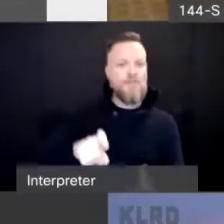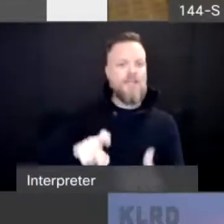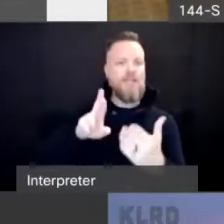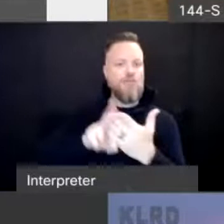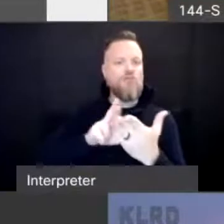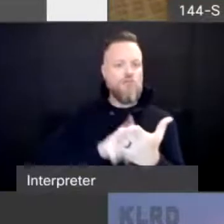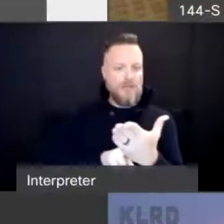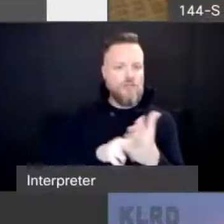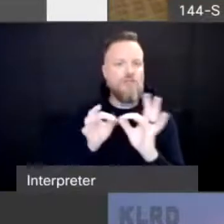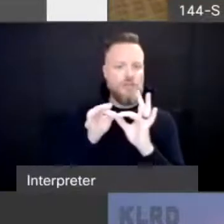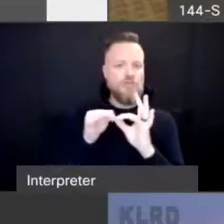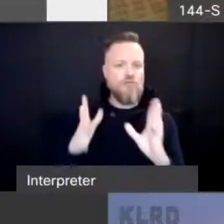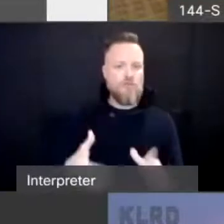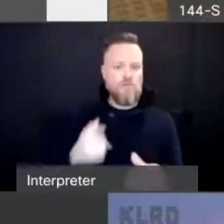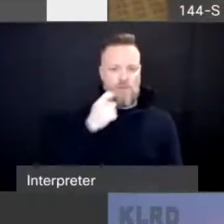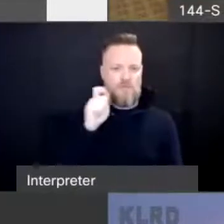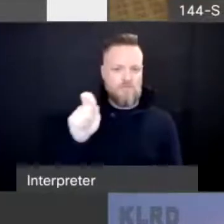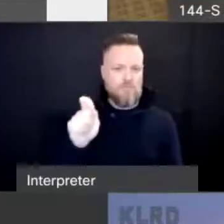interpreter.